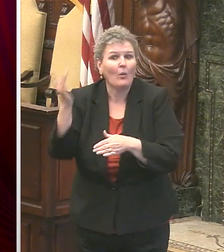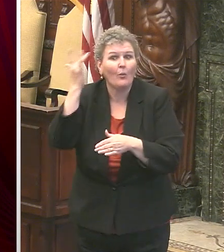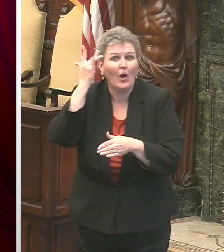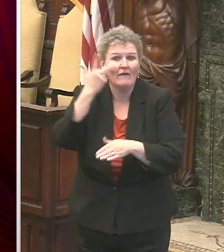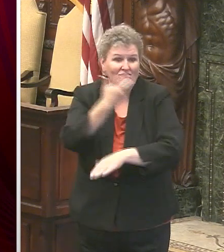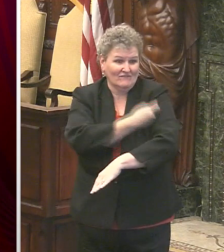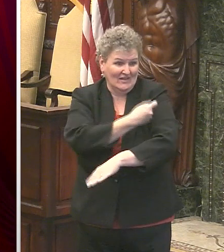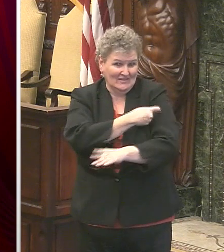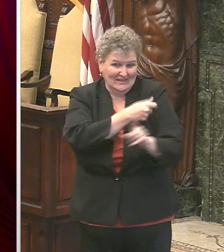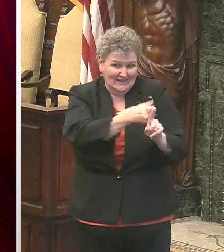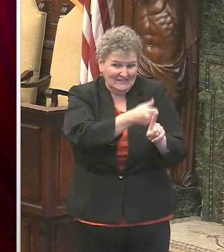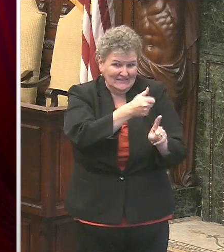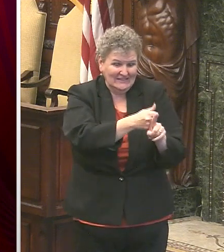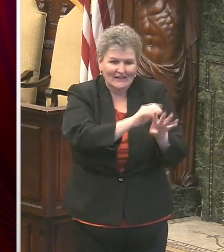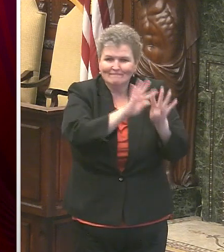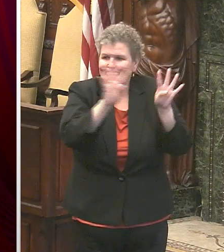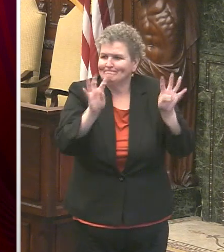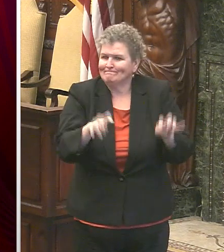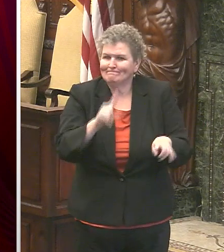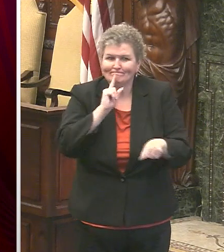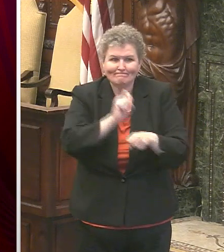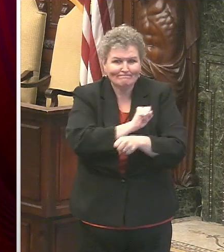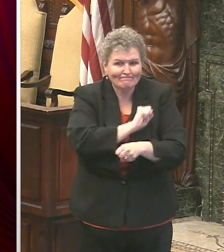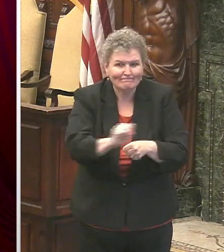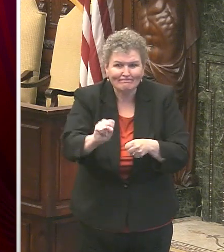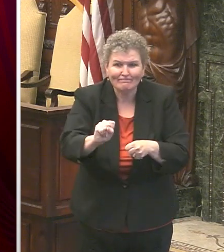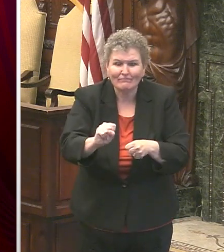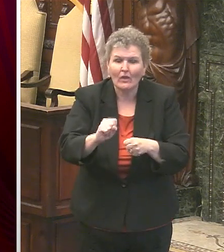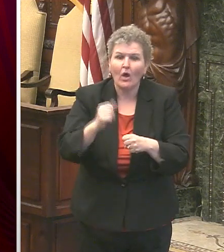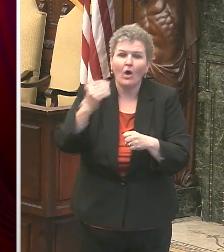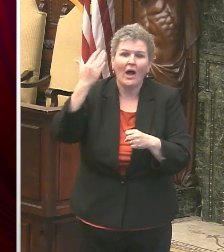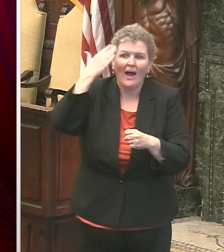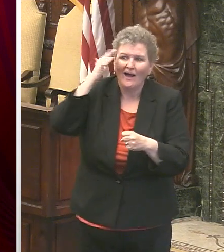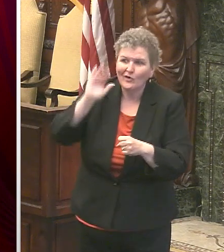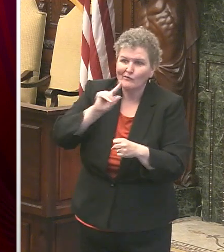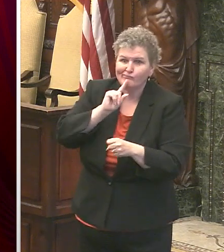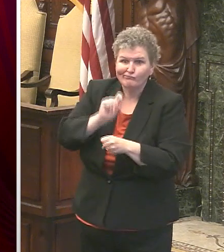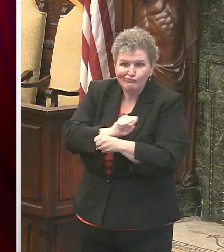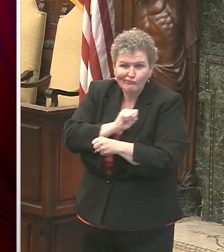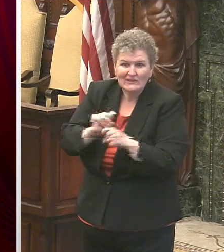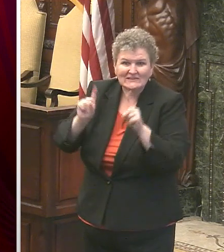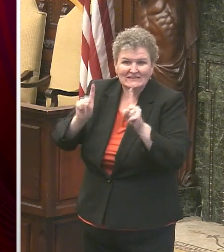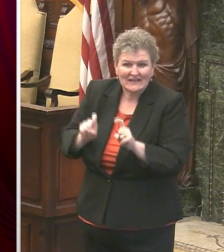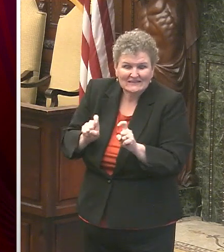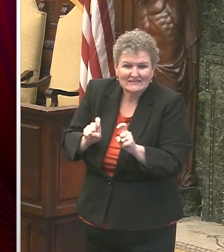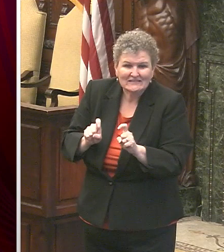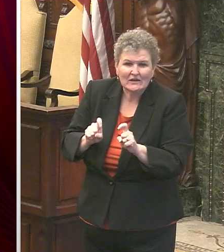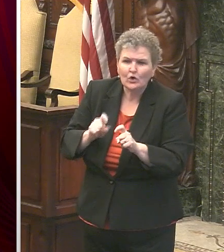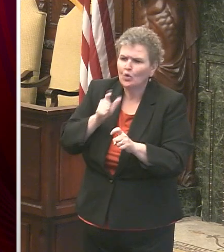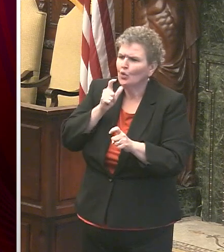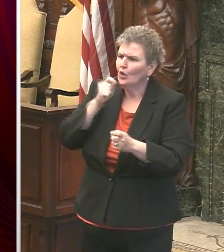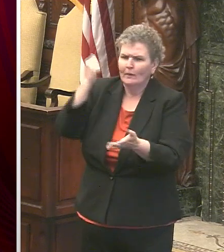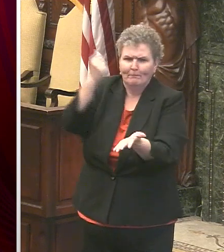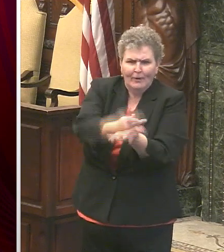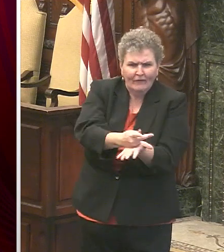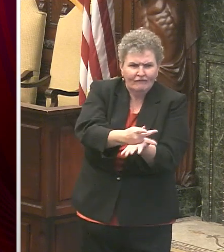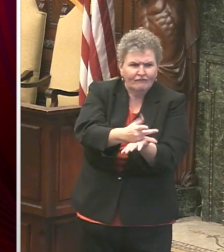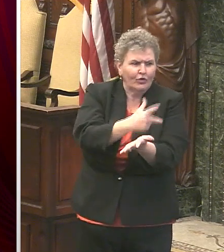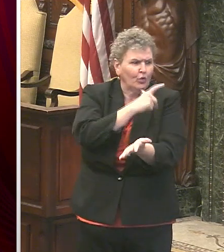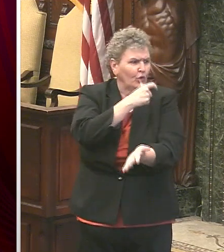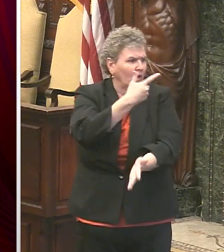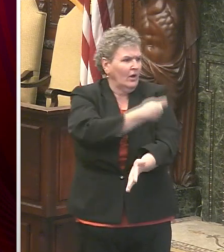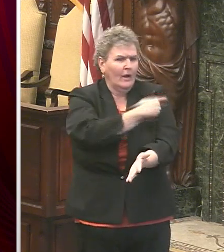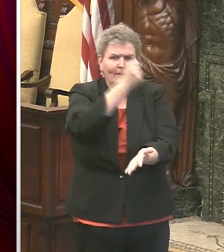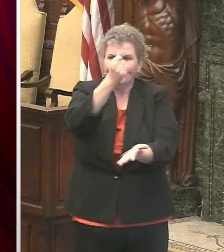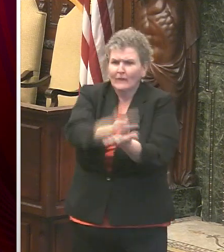unknown. We don't know which vaccine is going to be available first. We don't know for whom it's going to be authorized. It may not, for example, be authorized